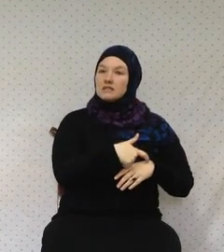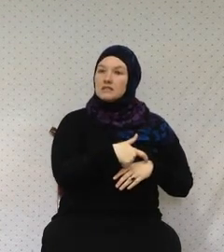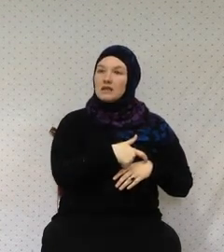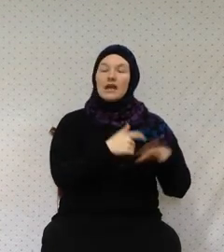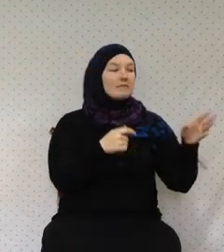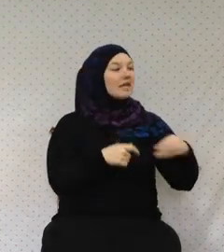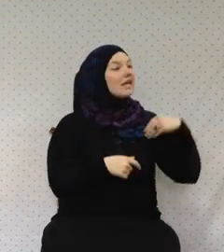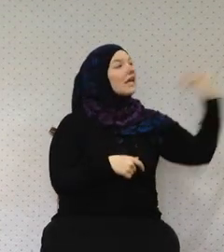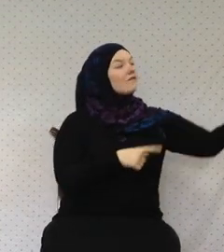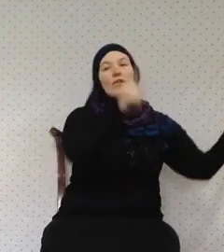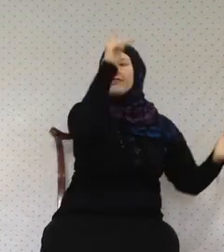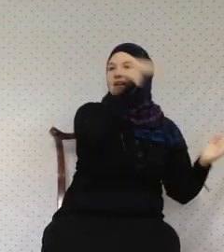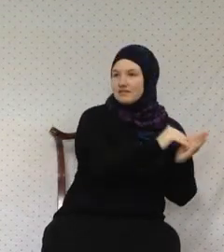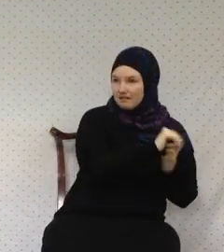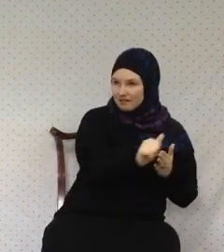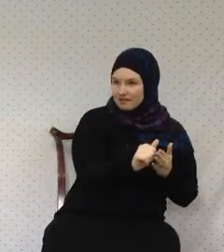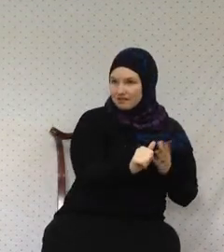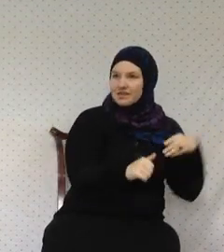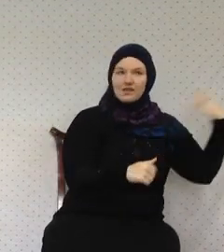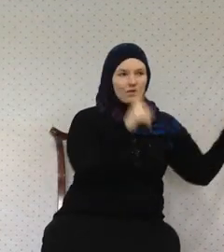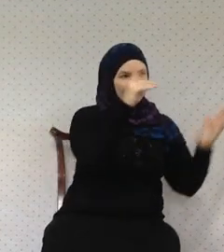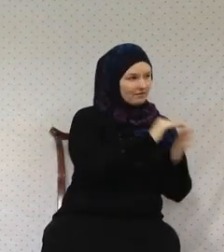gave $1,000.